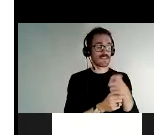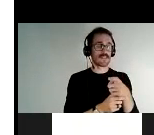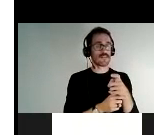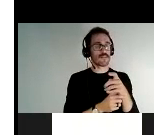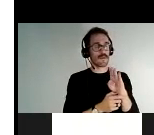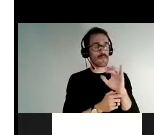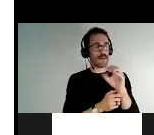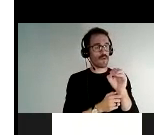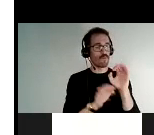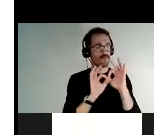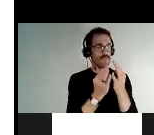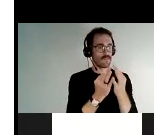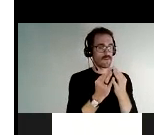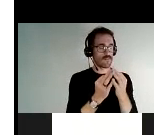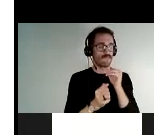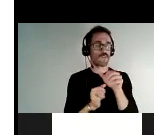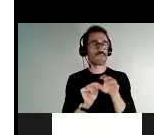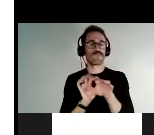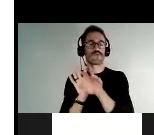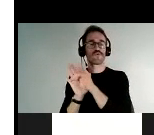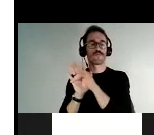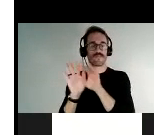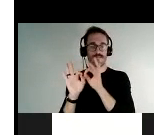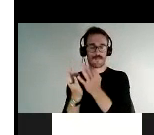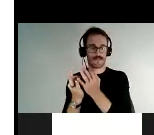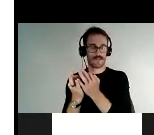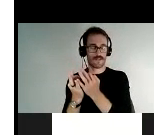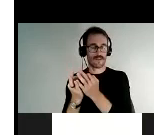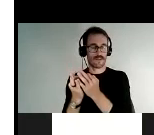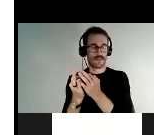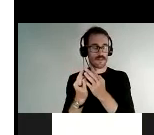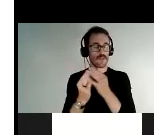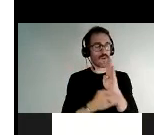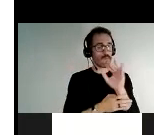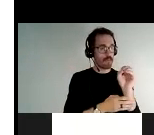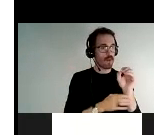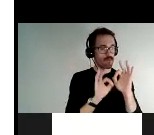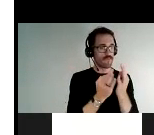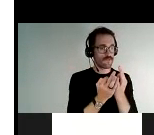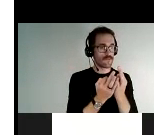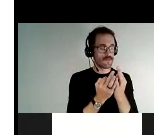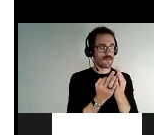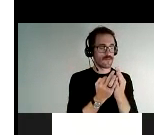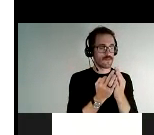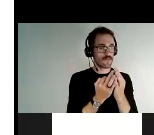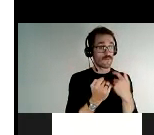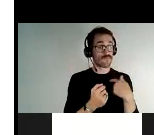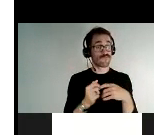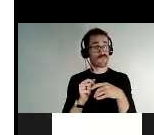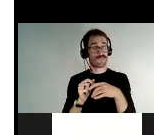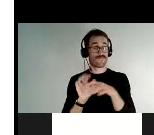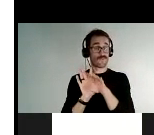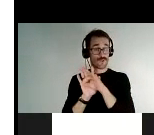chosen. And that's very important, right? Because relationships and chosen family is